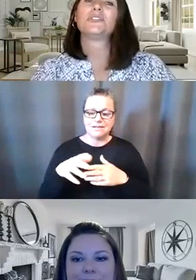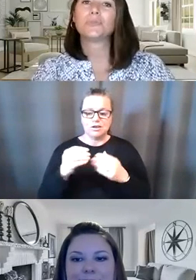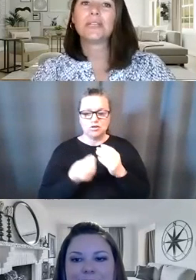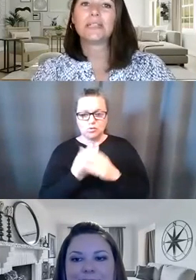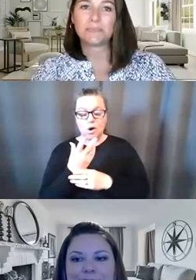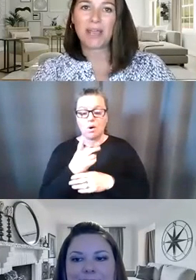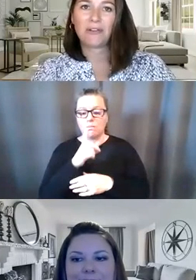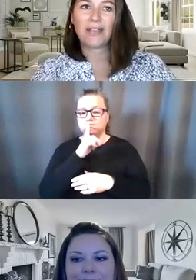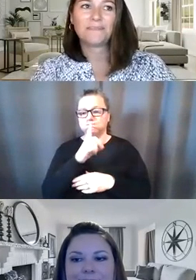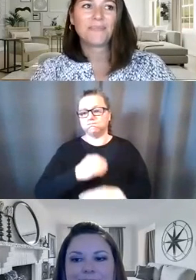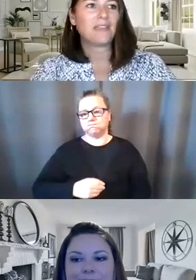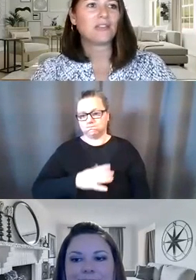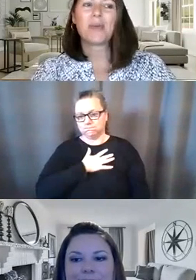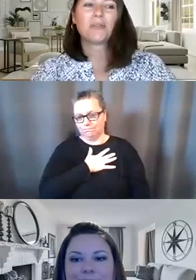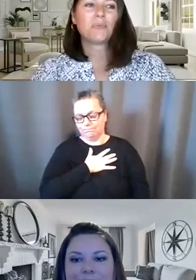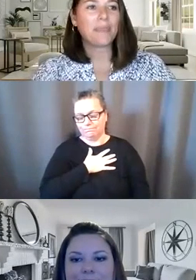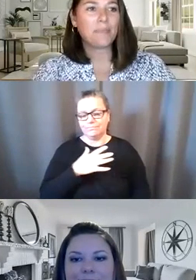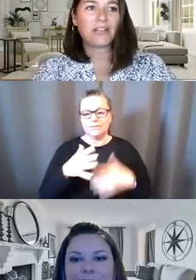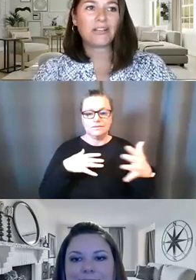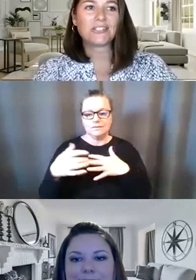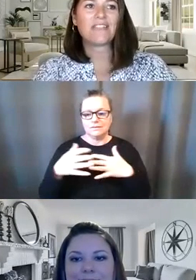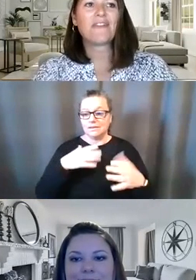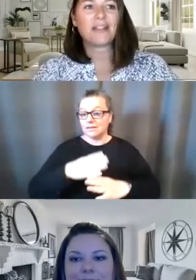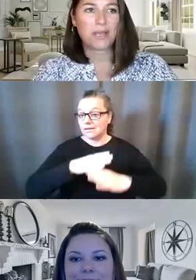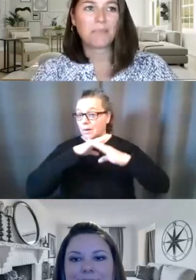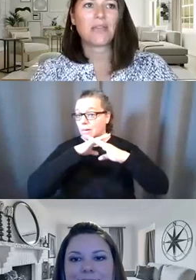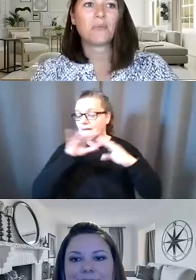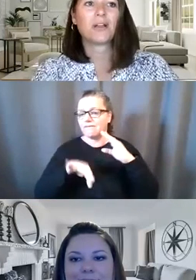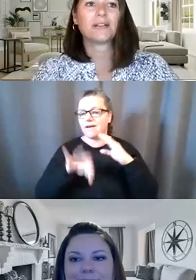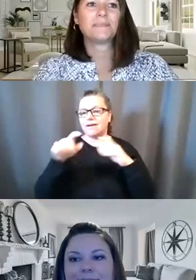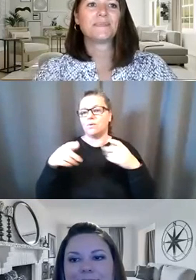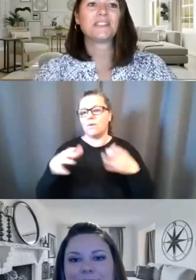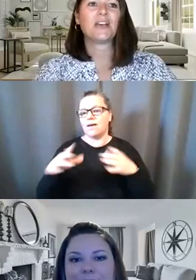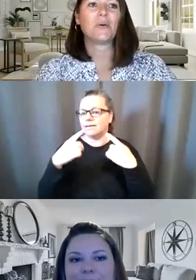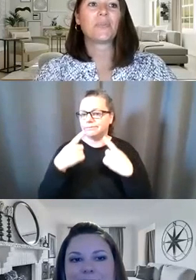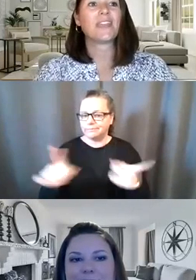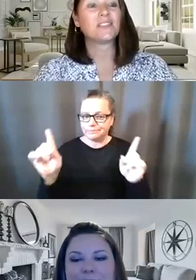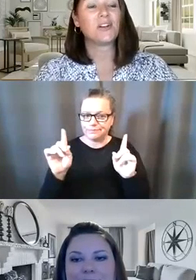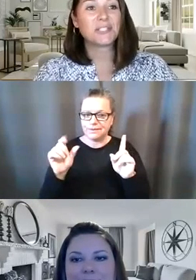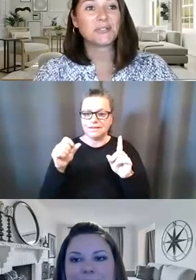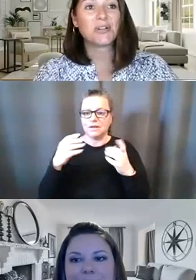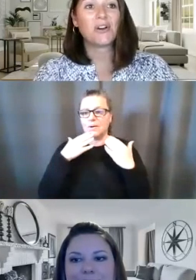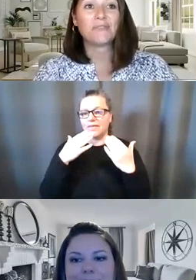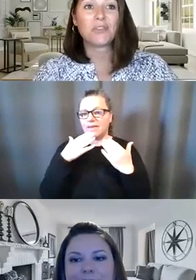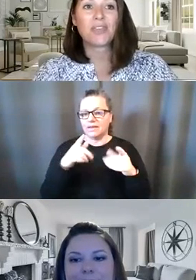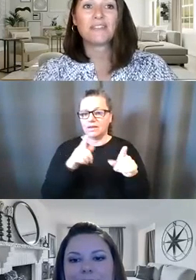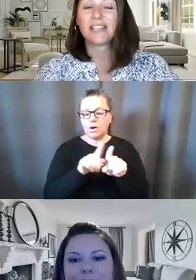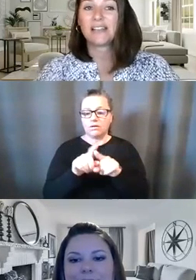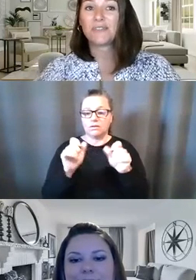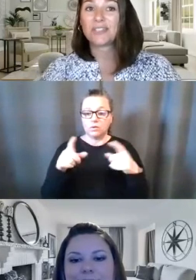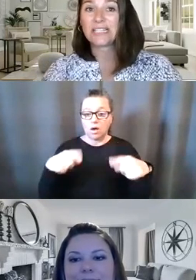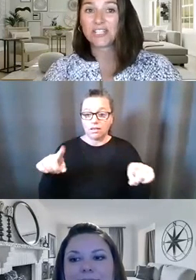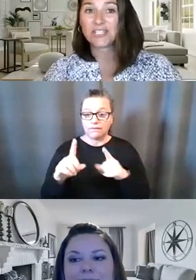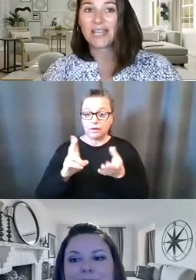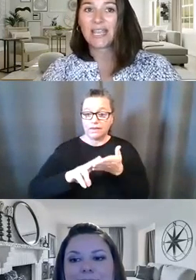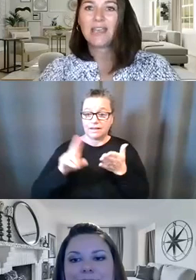has been truly inspiring. No matter what the barriers, they find a way to make it work. So thanks also to all of you that have signed up for